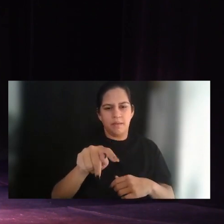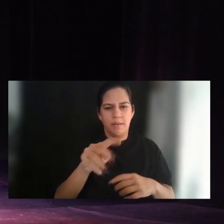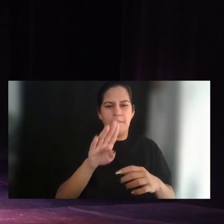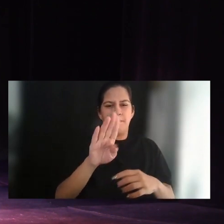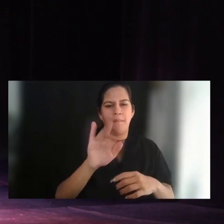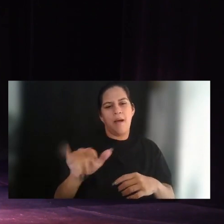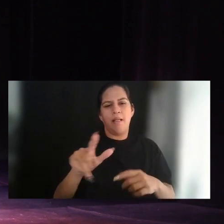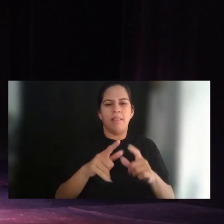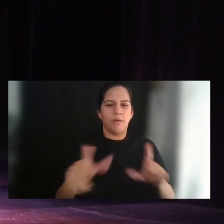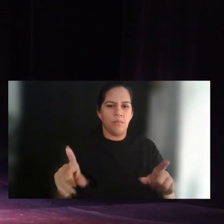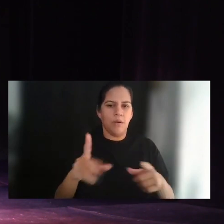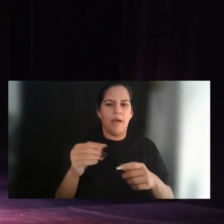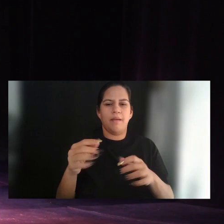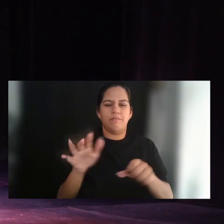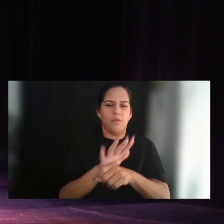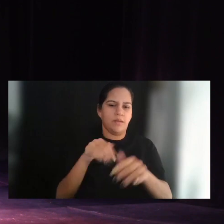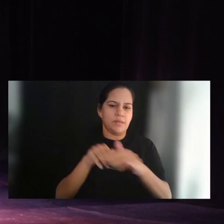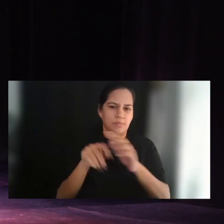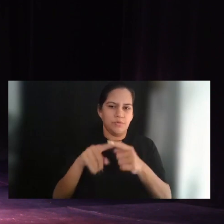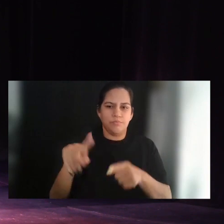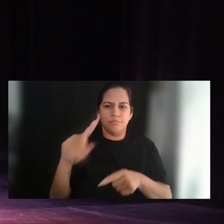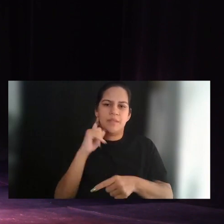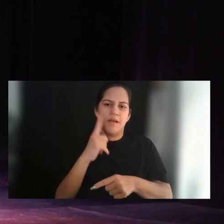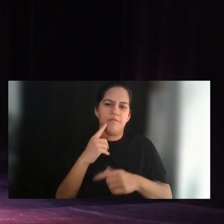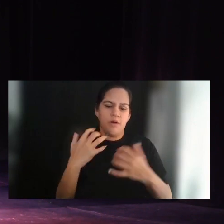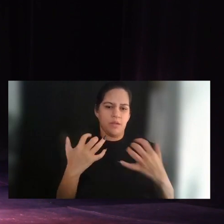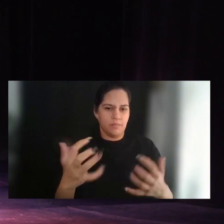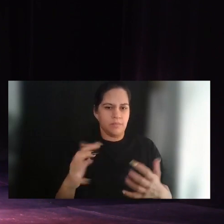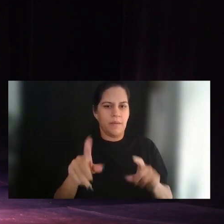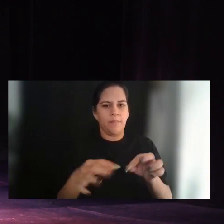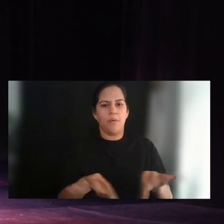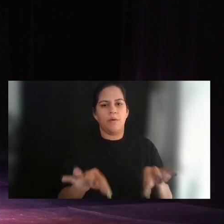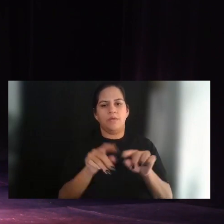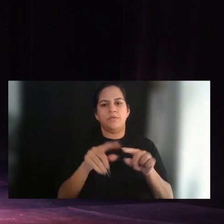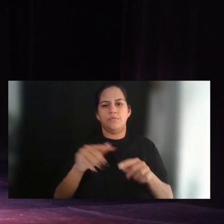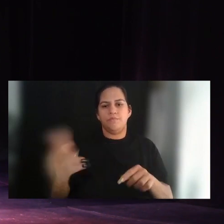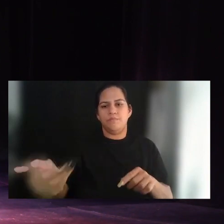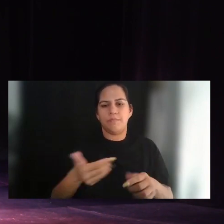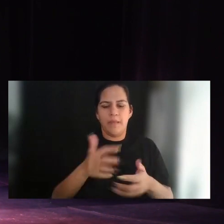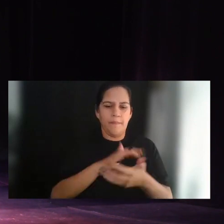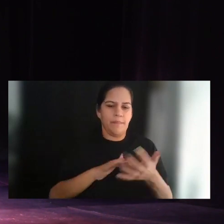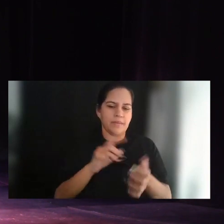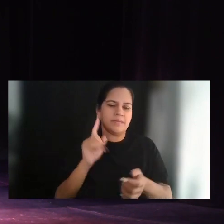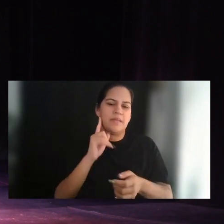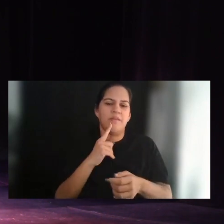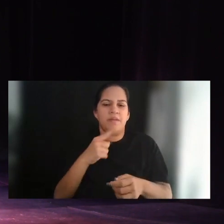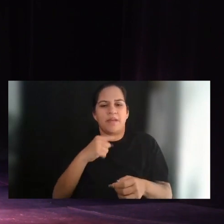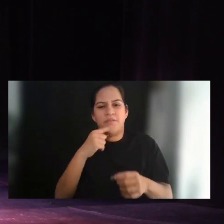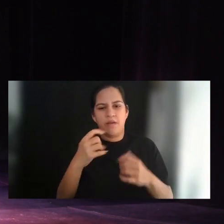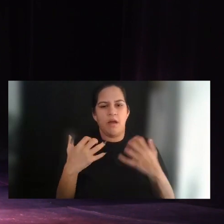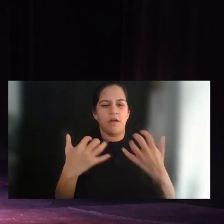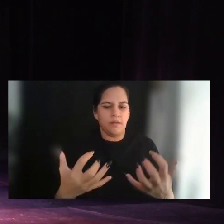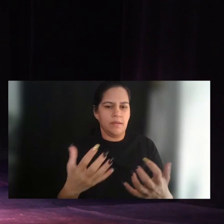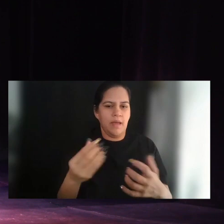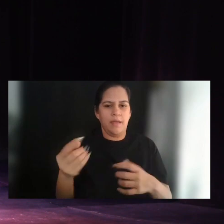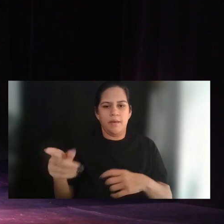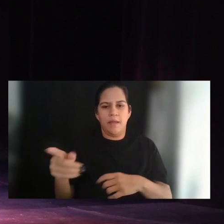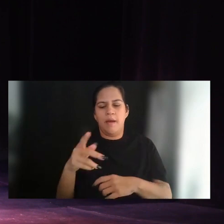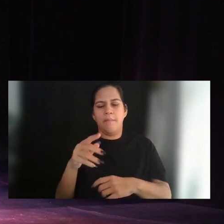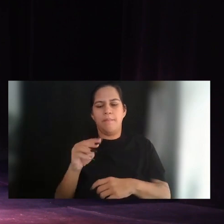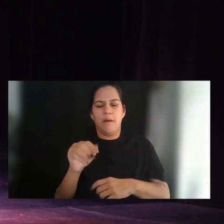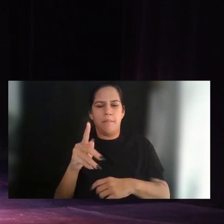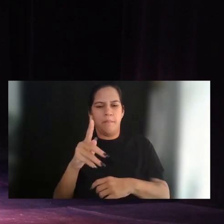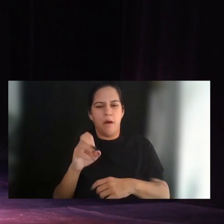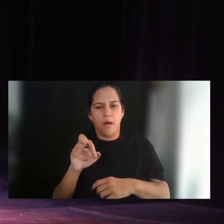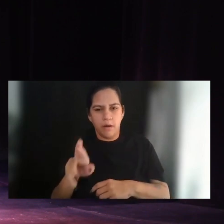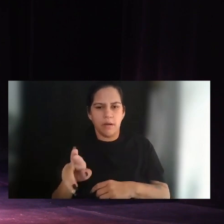so it's important to us to welcome a mixed hearing and deaf audience. And for Mahabharata, both an audience versed in Western theater